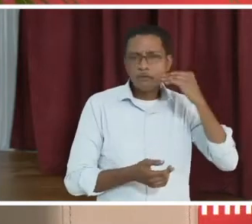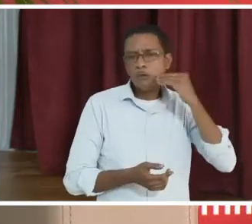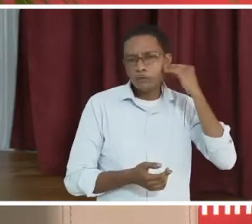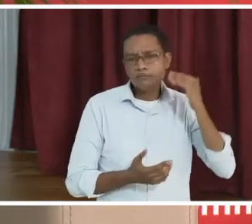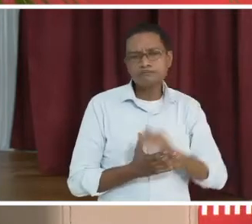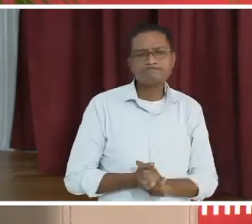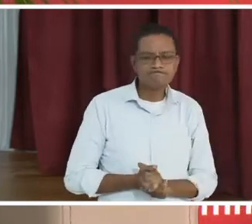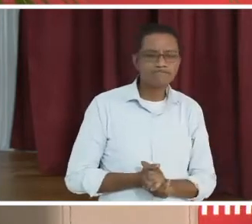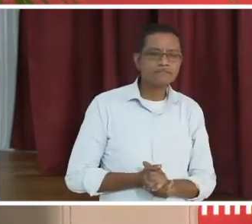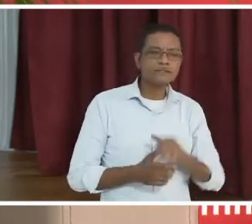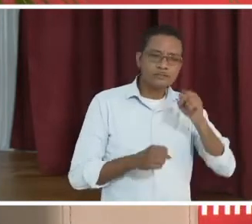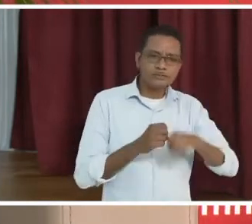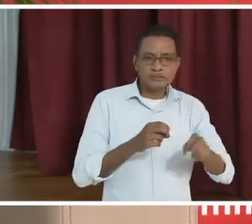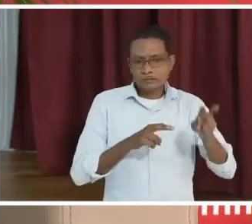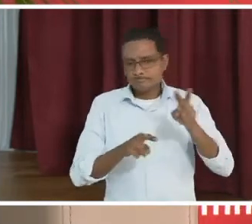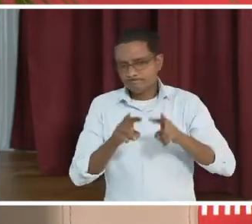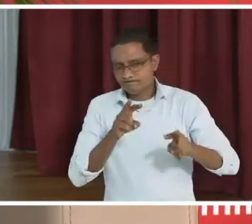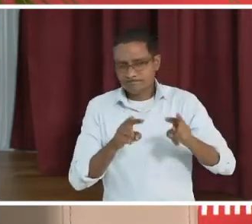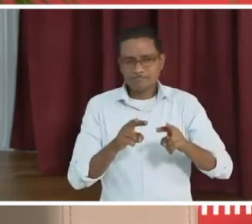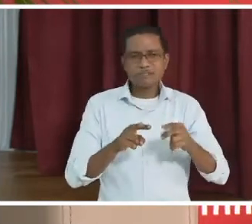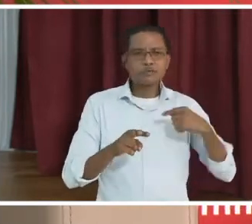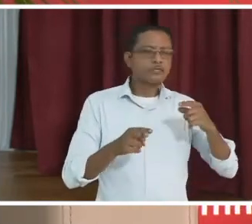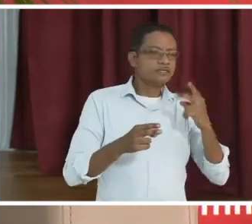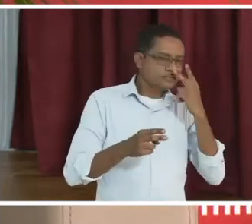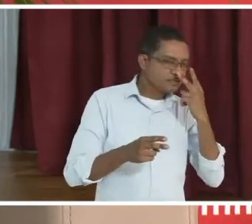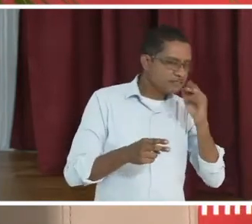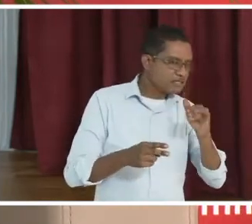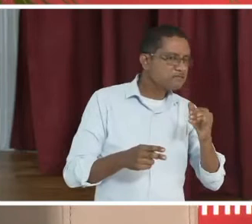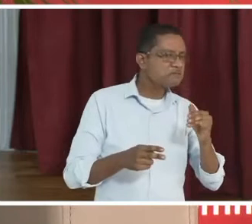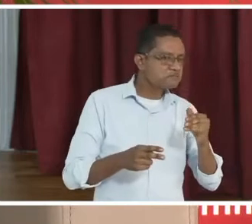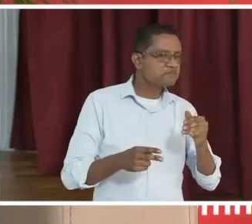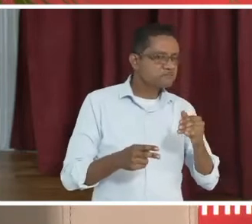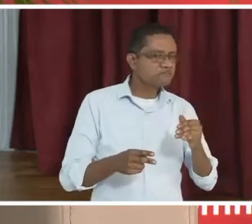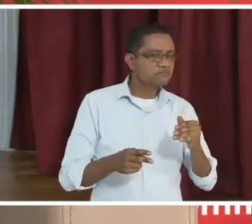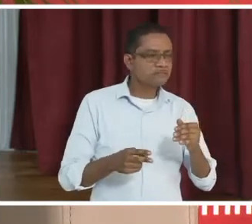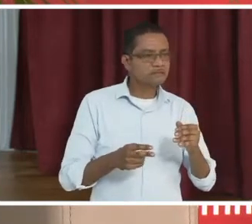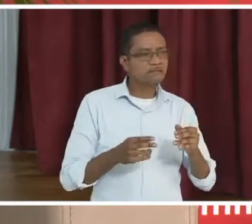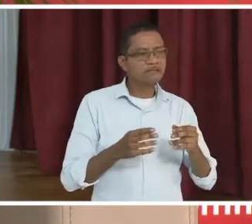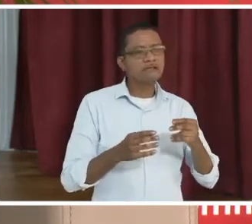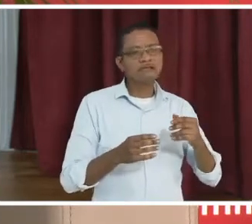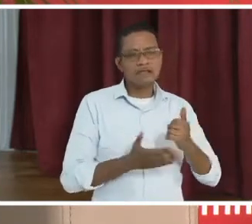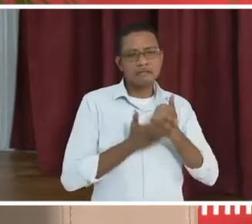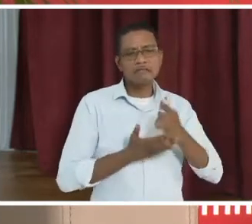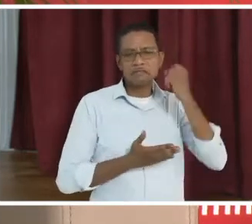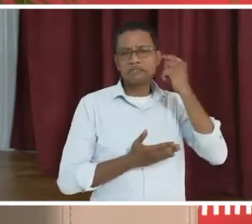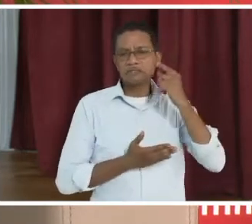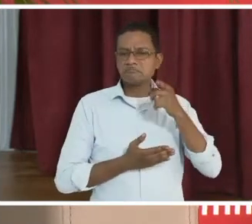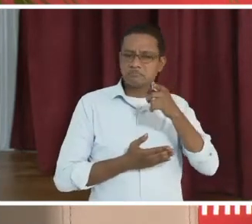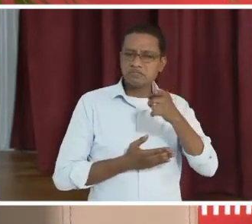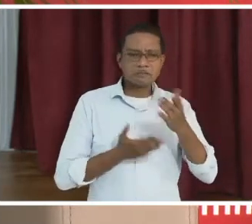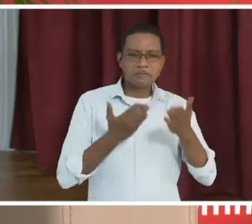with qualifying somebody for a mortgage. Further to that, we're looking at the person's age, and most times it's